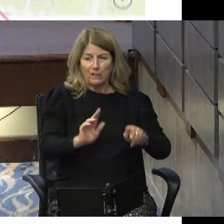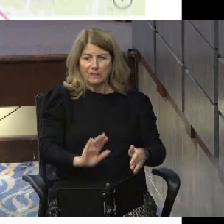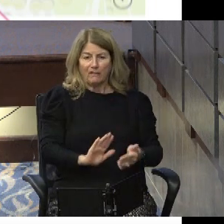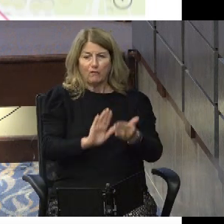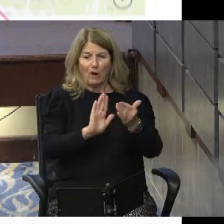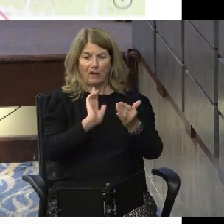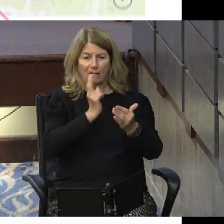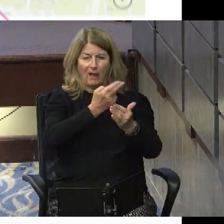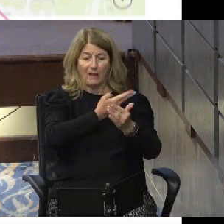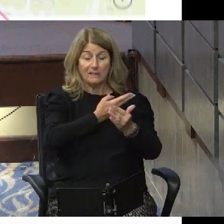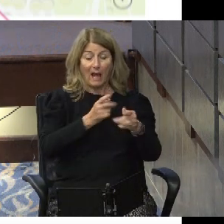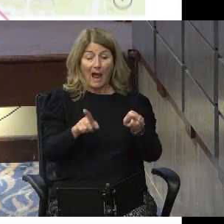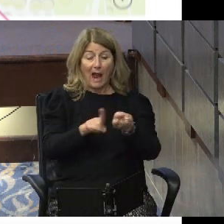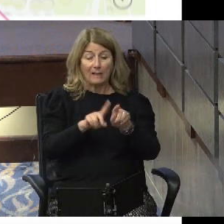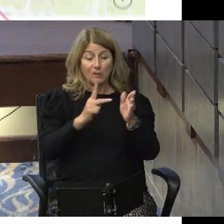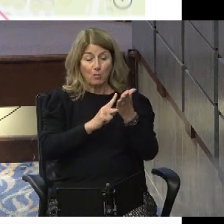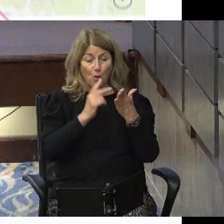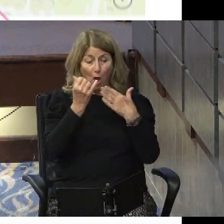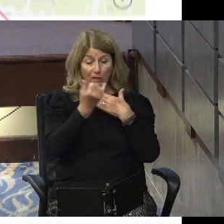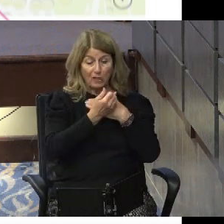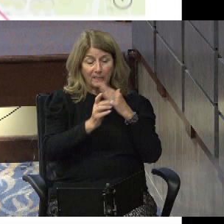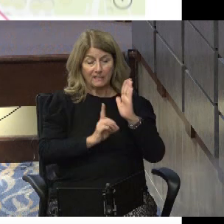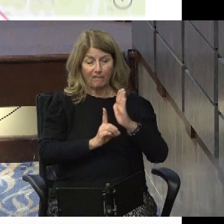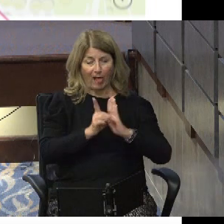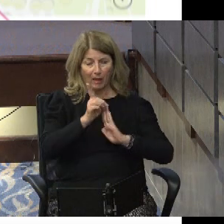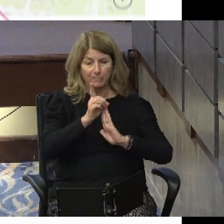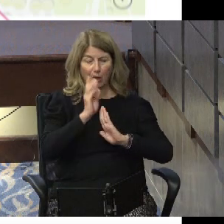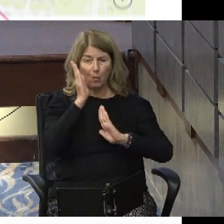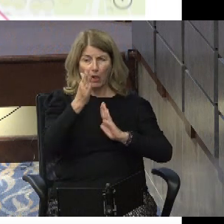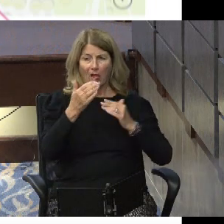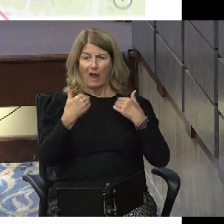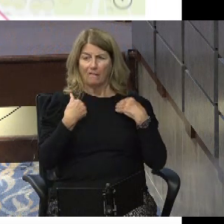the project develops, we'll be giving more specific